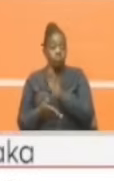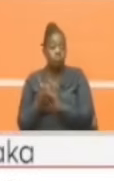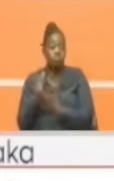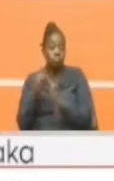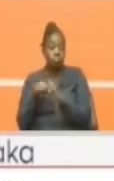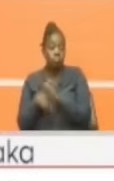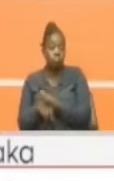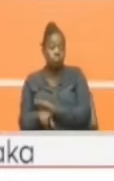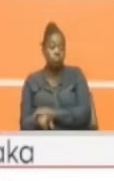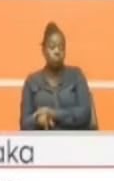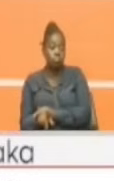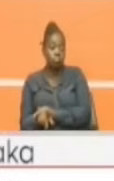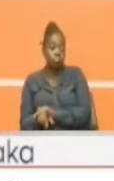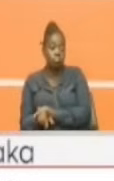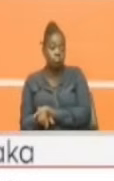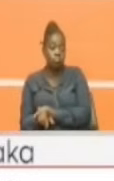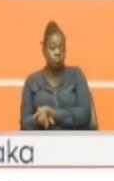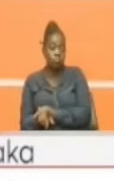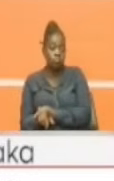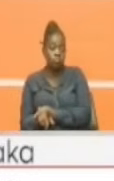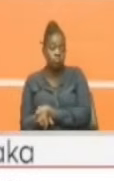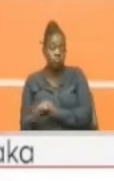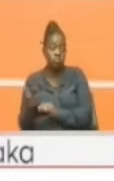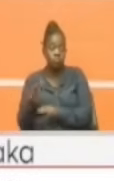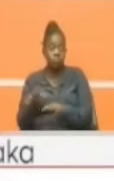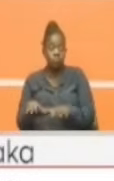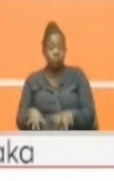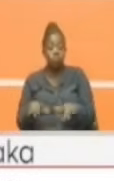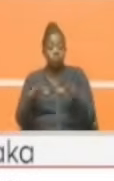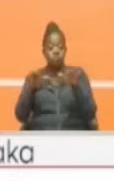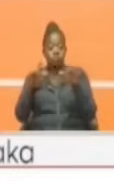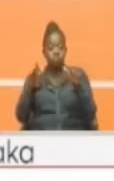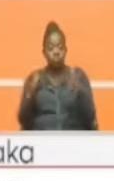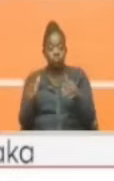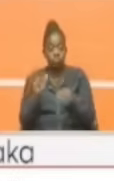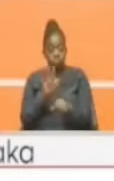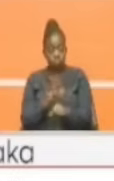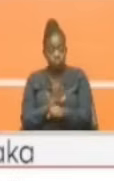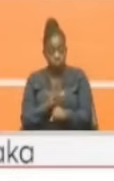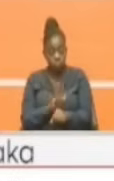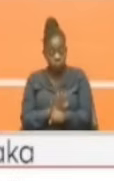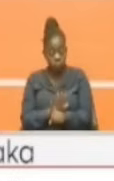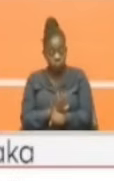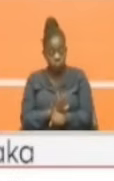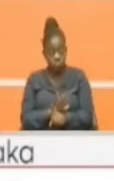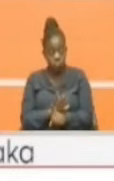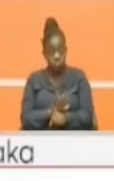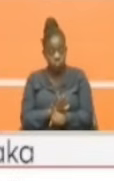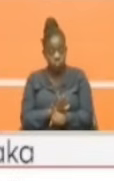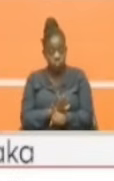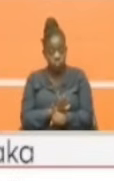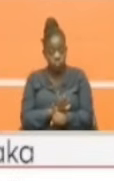mu nnyanja. Ne baba nga water level z'ennyanja zeeyongera okukola ki? Zeeyongera obungi.